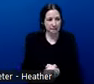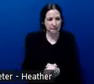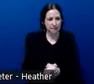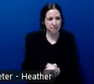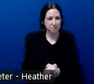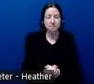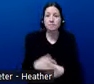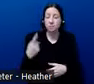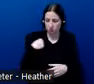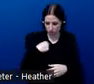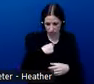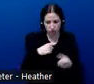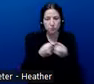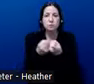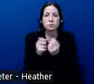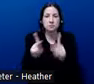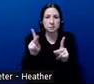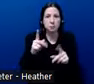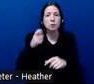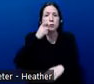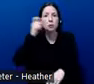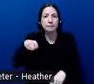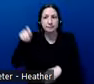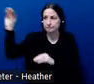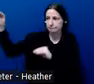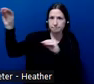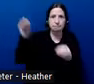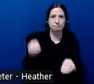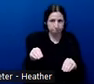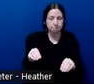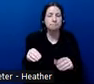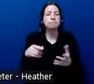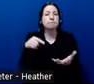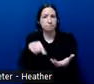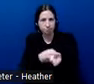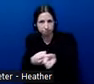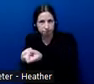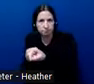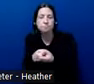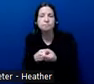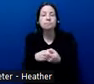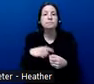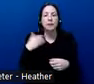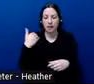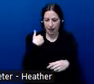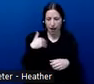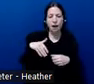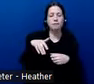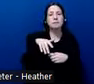Supporting newcomers from Ukraine. The District Settlement Workers in Schools Program, or SWIS for